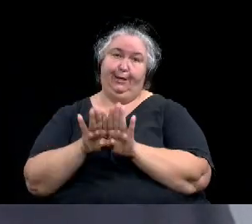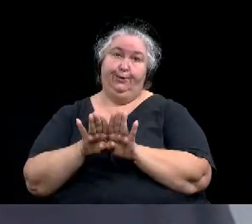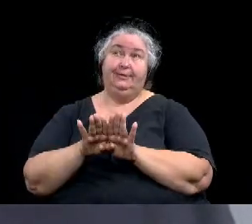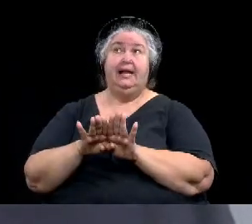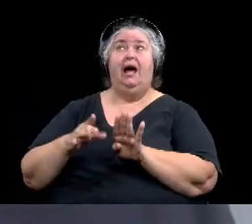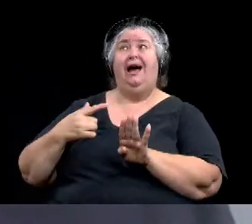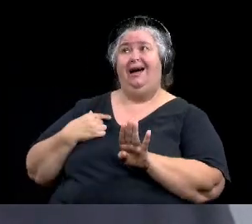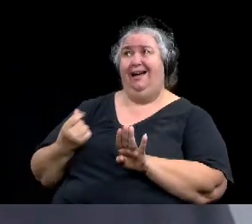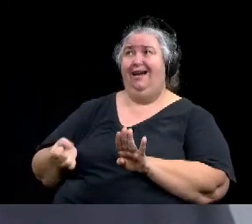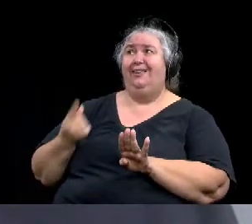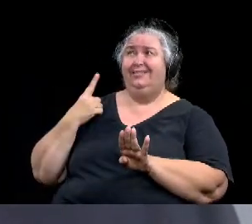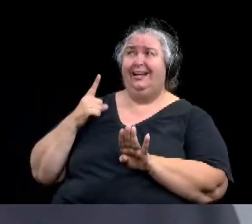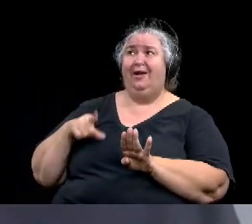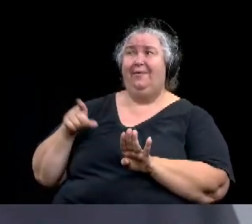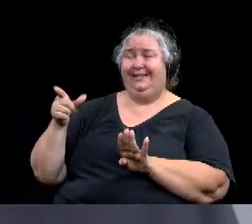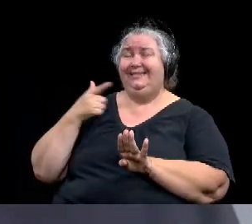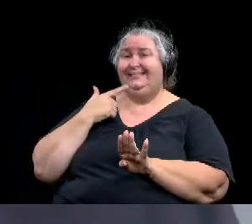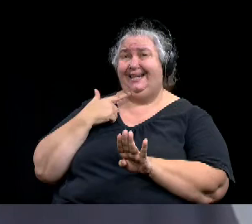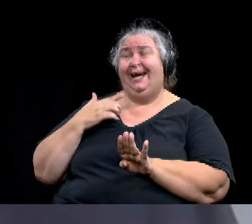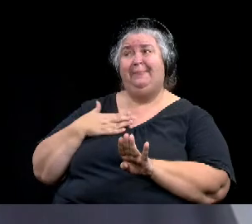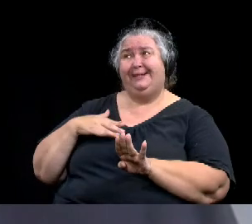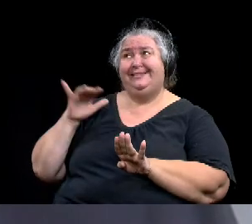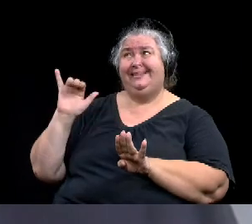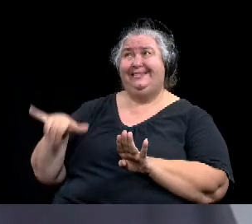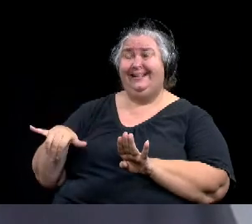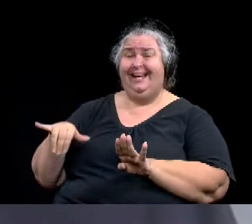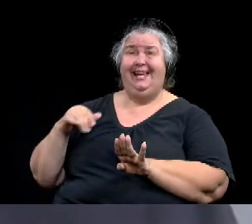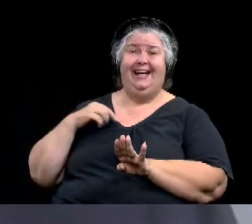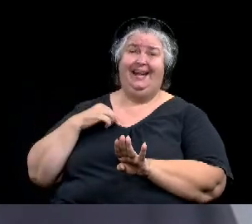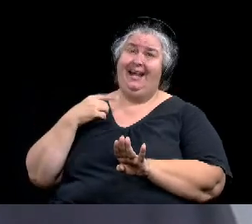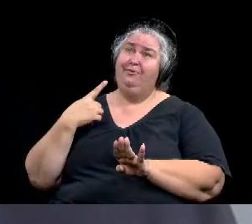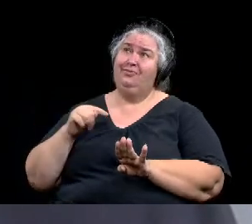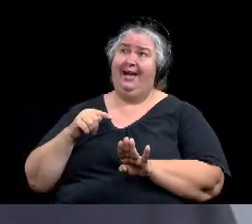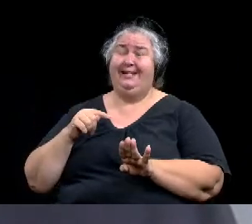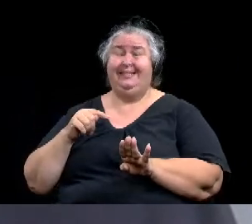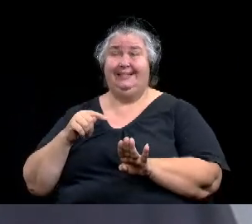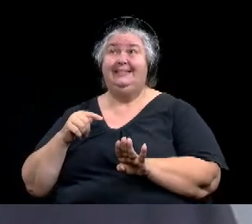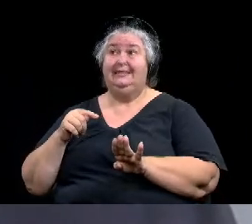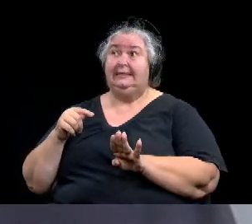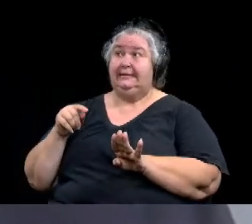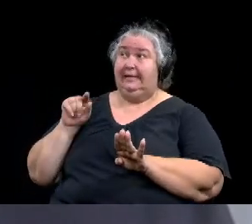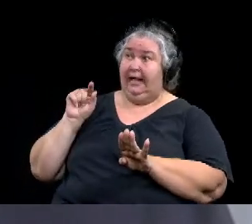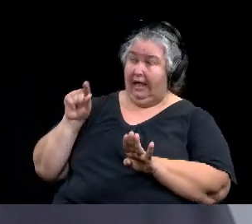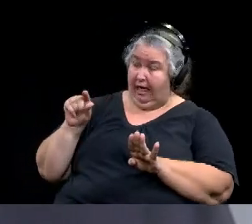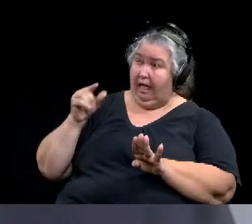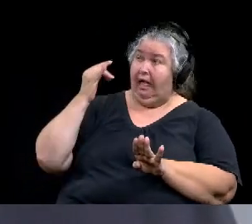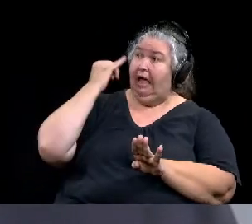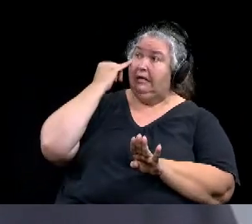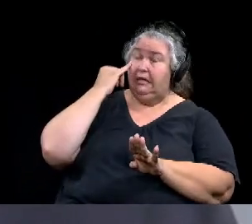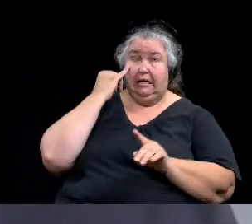appreciate what he said about it. I'm trying to take all things in consideration. And as I talked